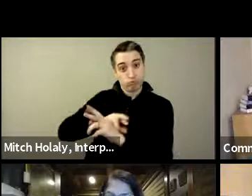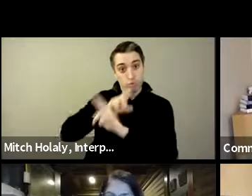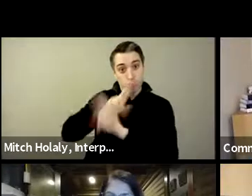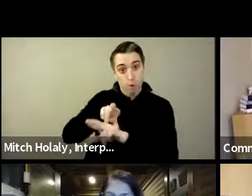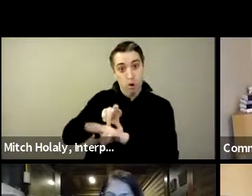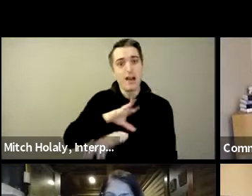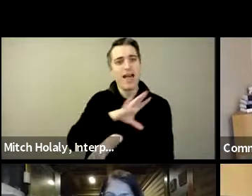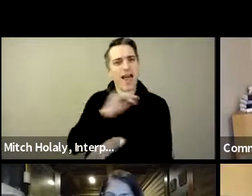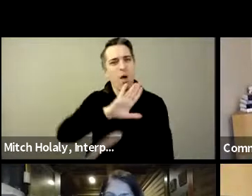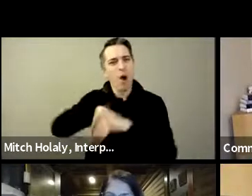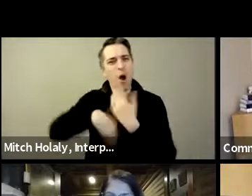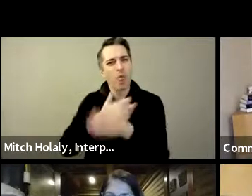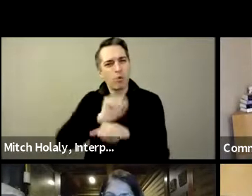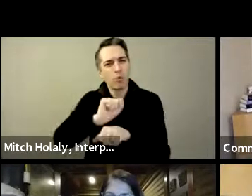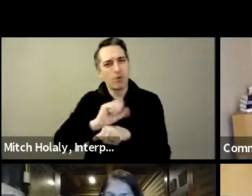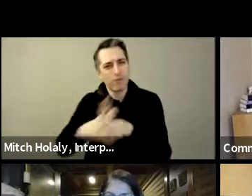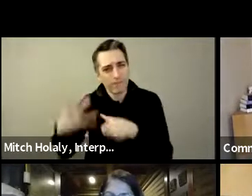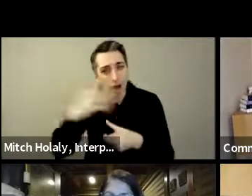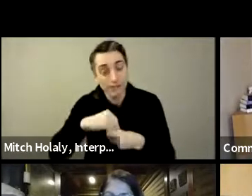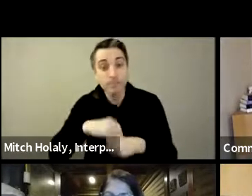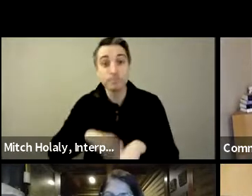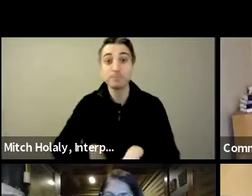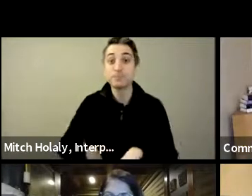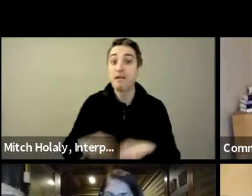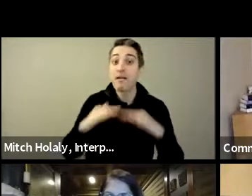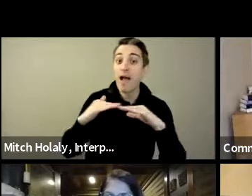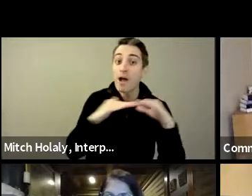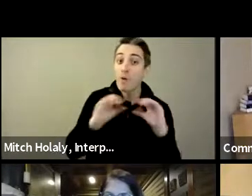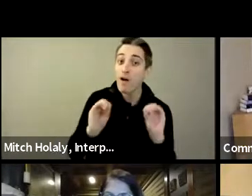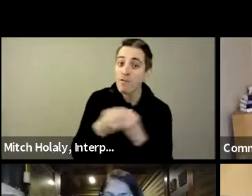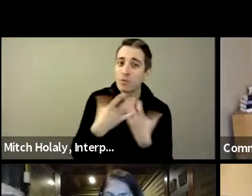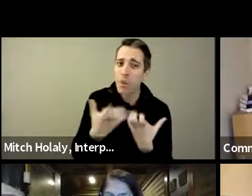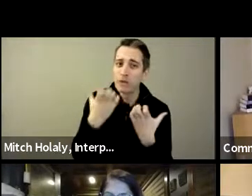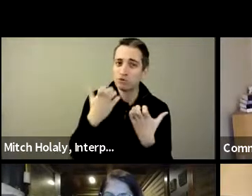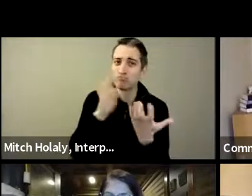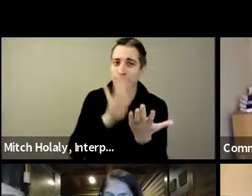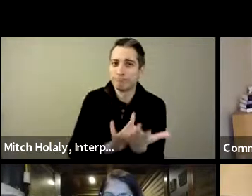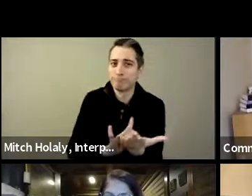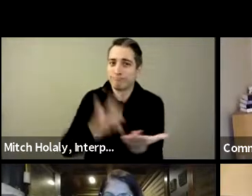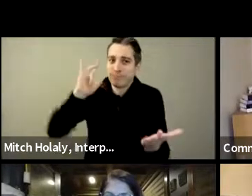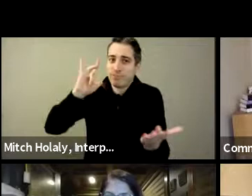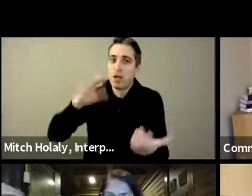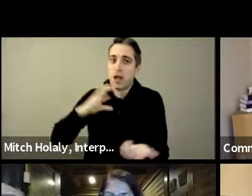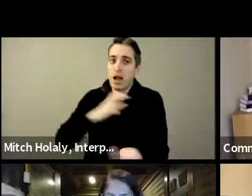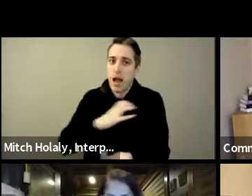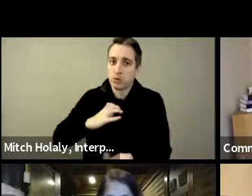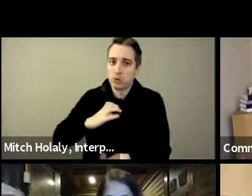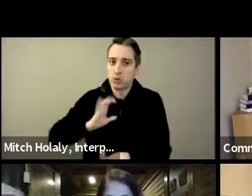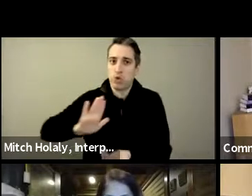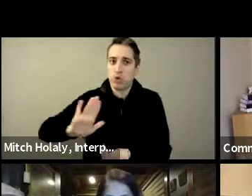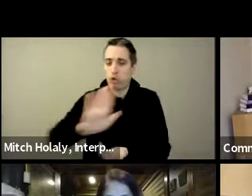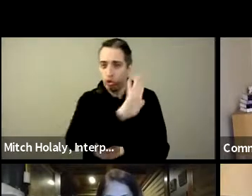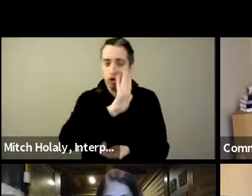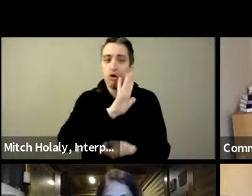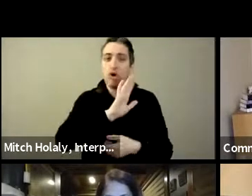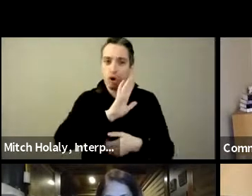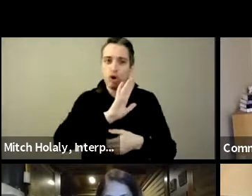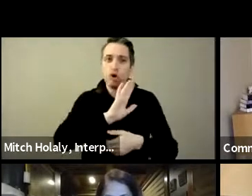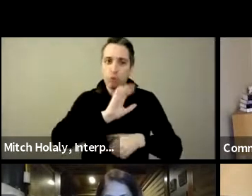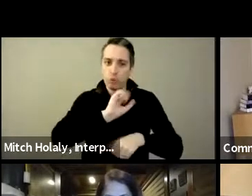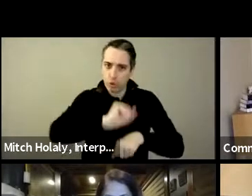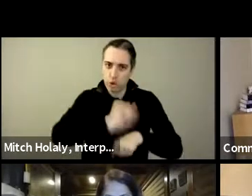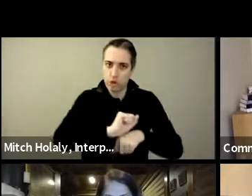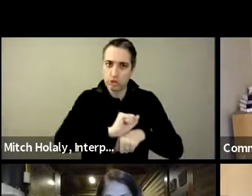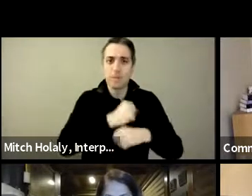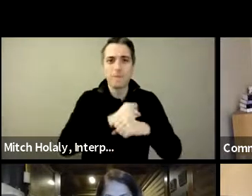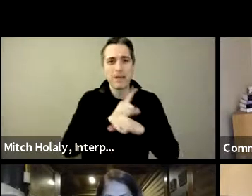council. The Equity Office looks forward to leveraging the resources within the council to help operationalize equity across systems